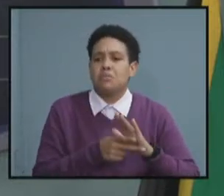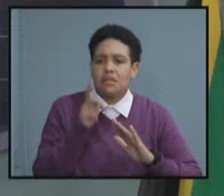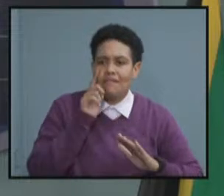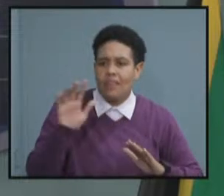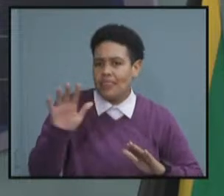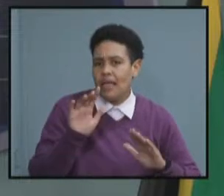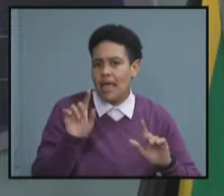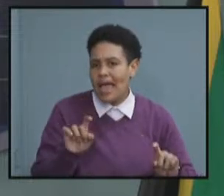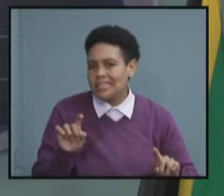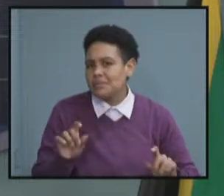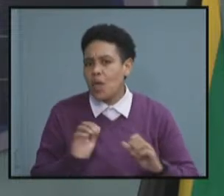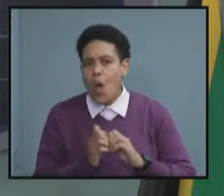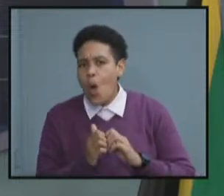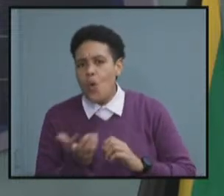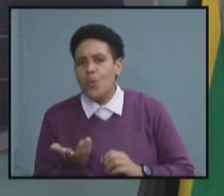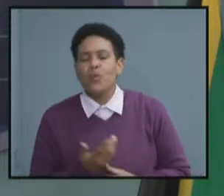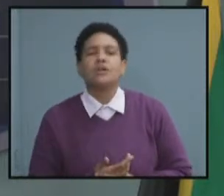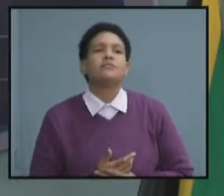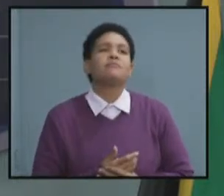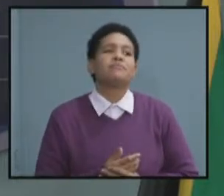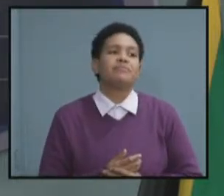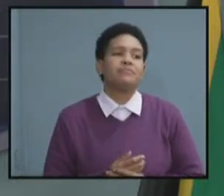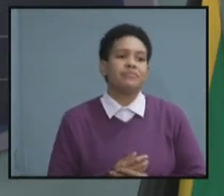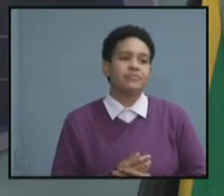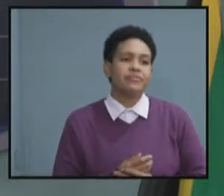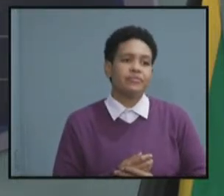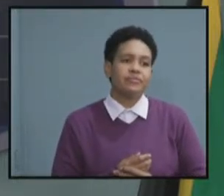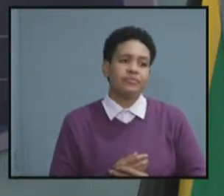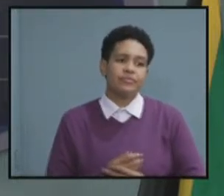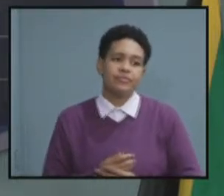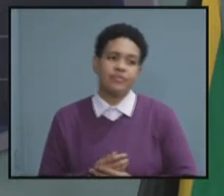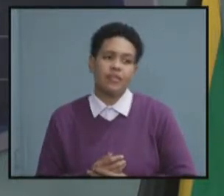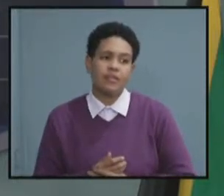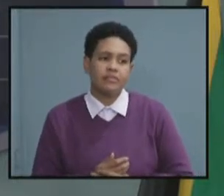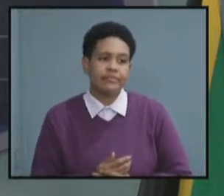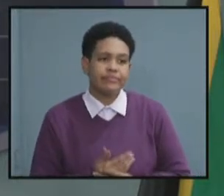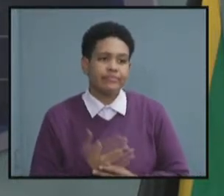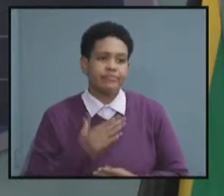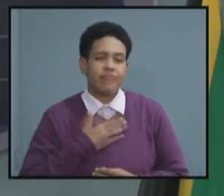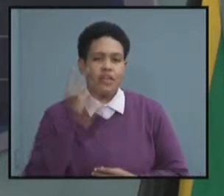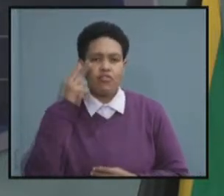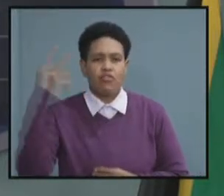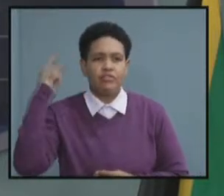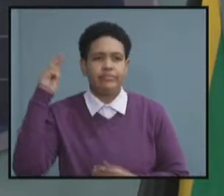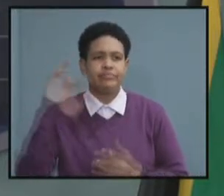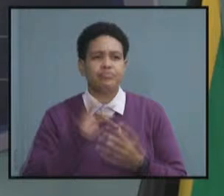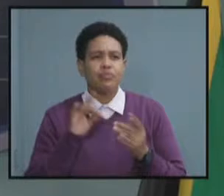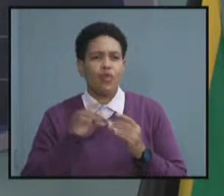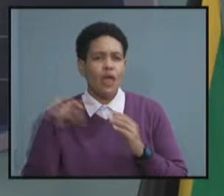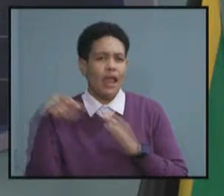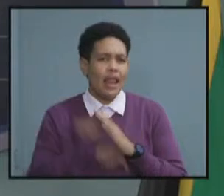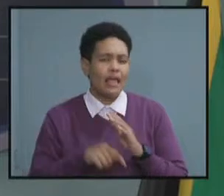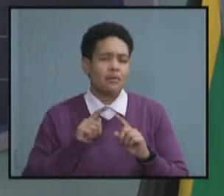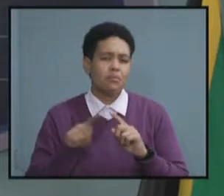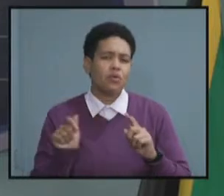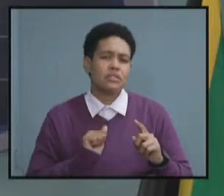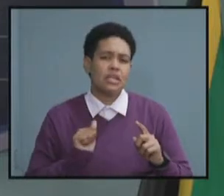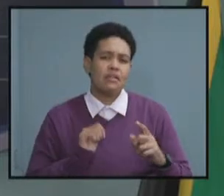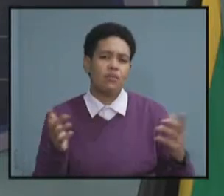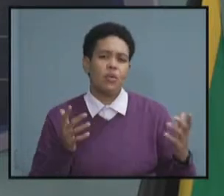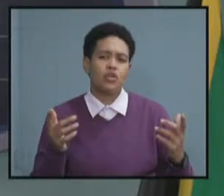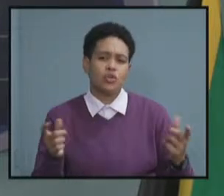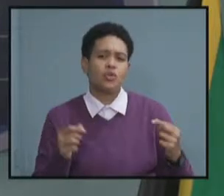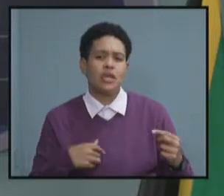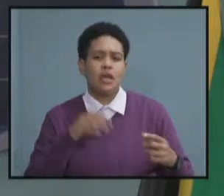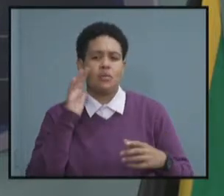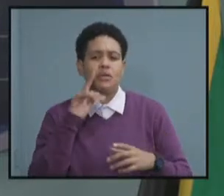their assessment for the end of this year? All right. My recollection is that he had spoken at length, but what I will do is I